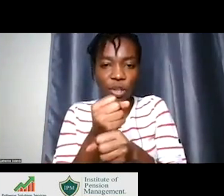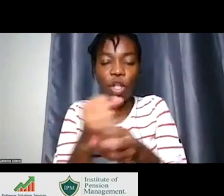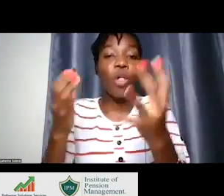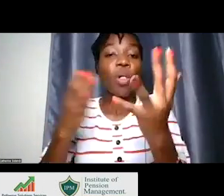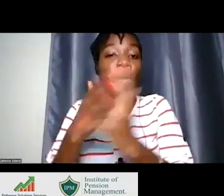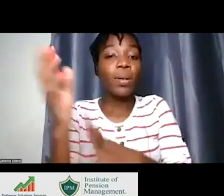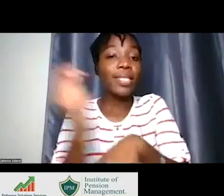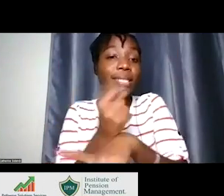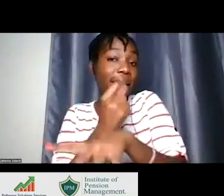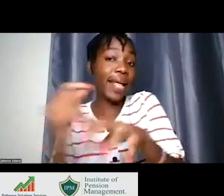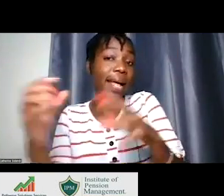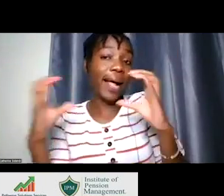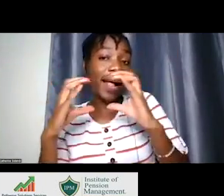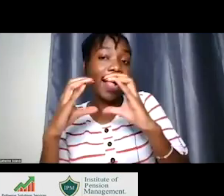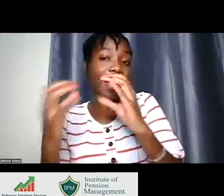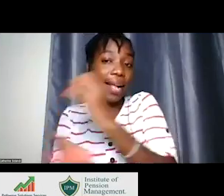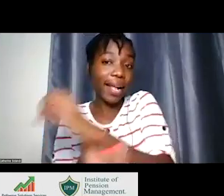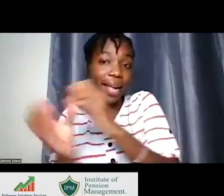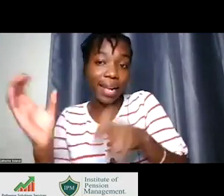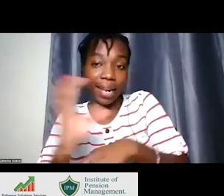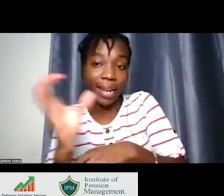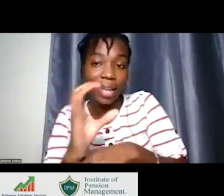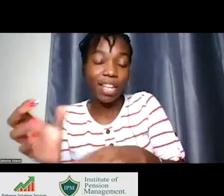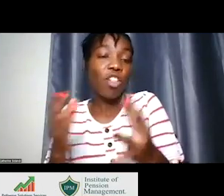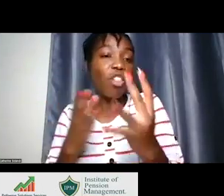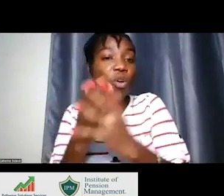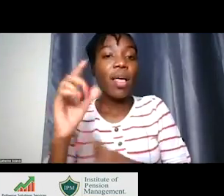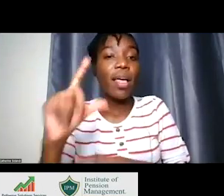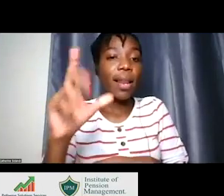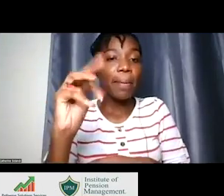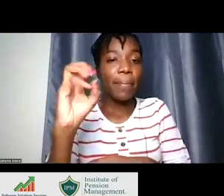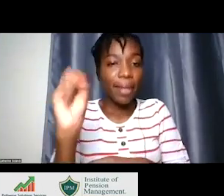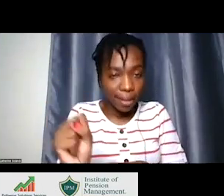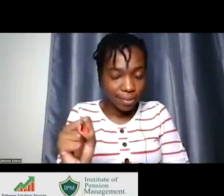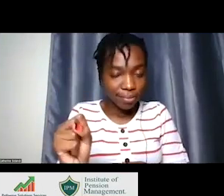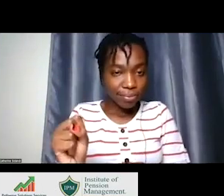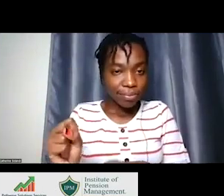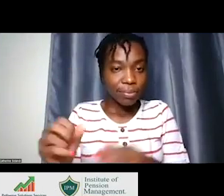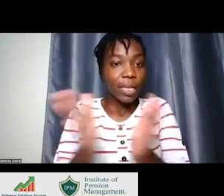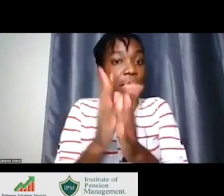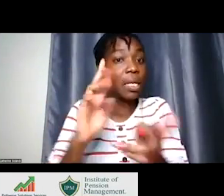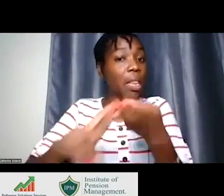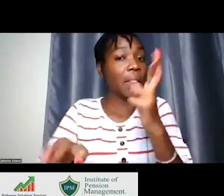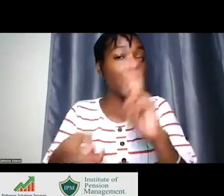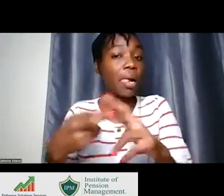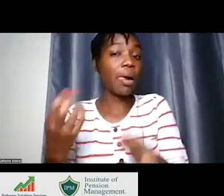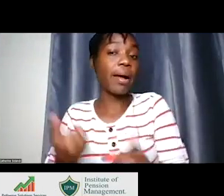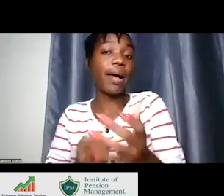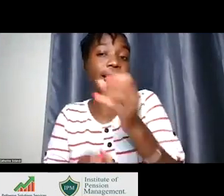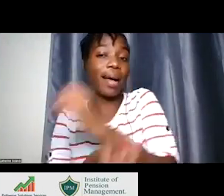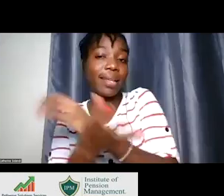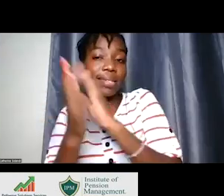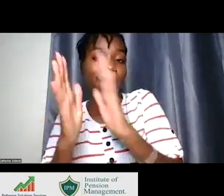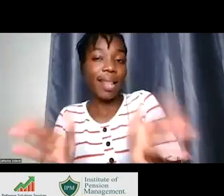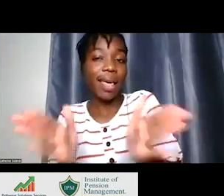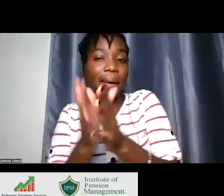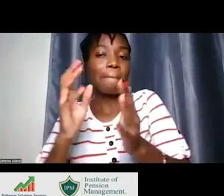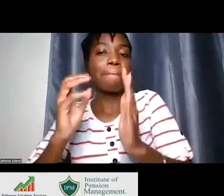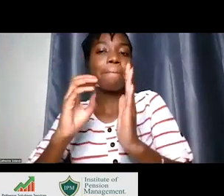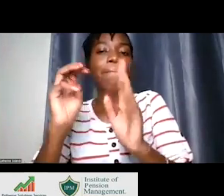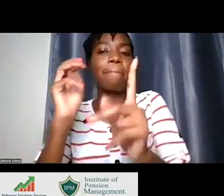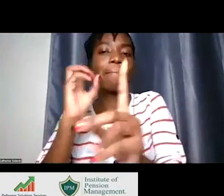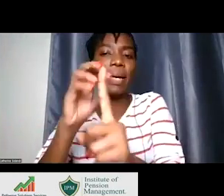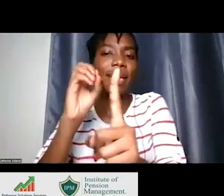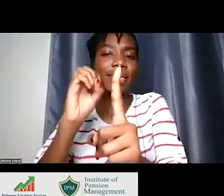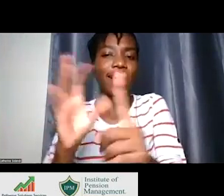clients using LMS or e-learning management system. He's also a relationship counselor, mentor, and career advisor. He's the founder